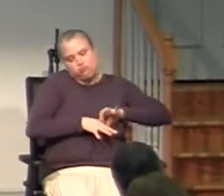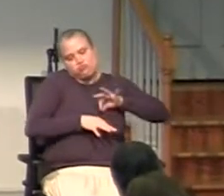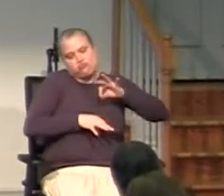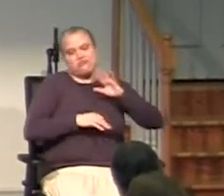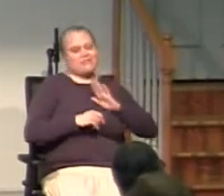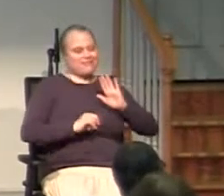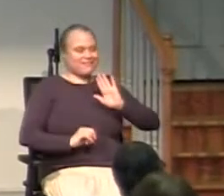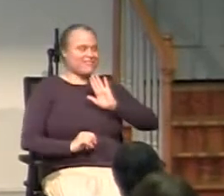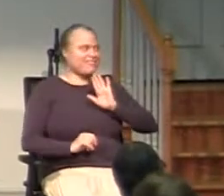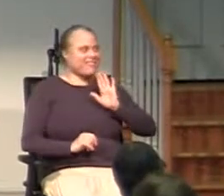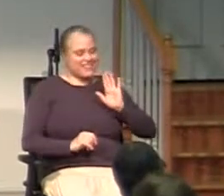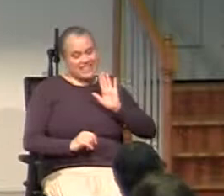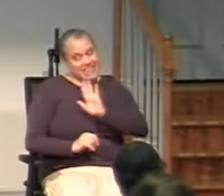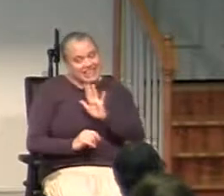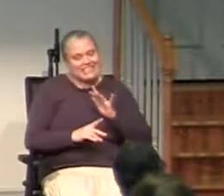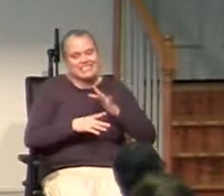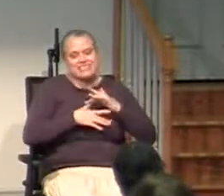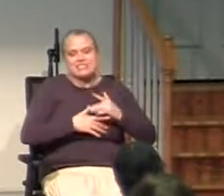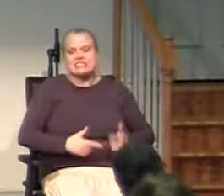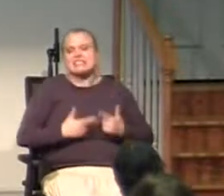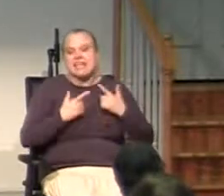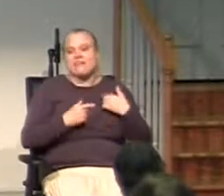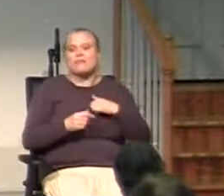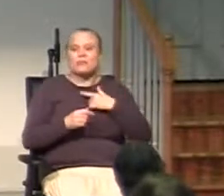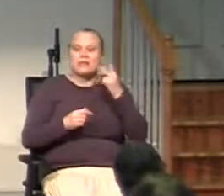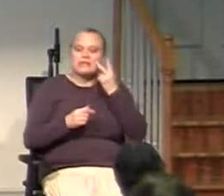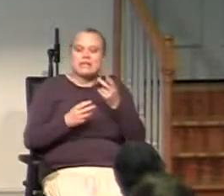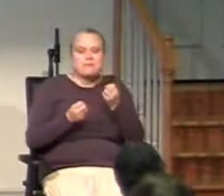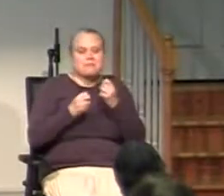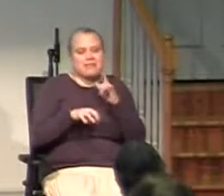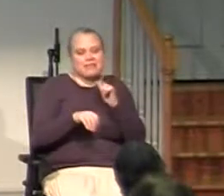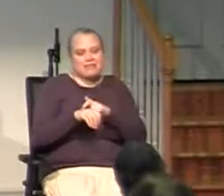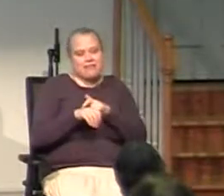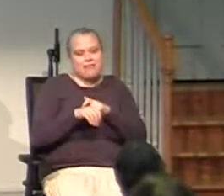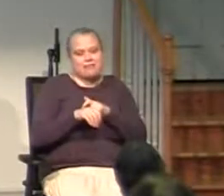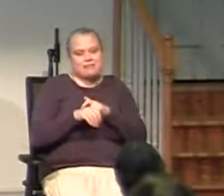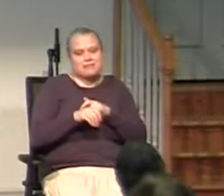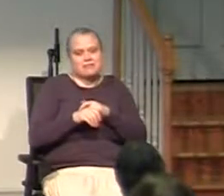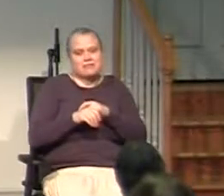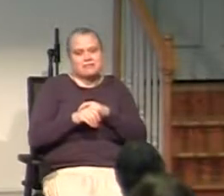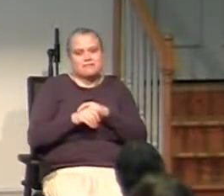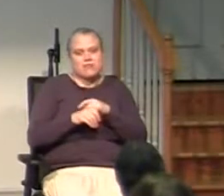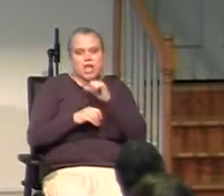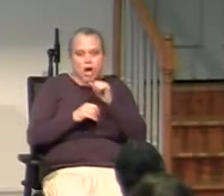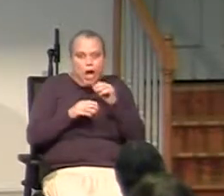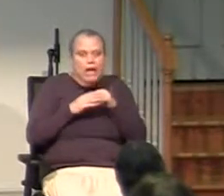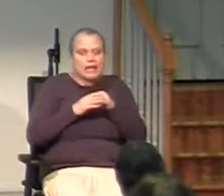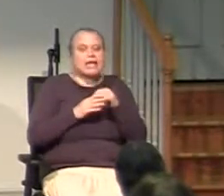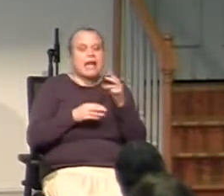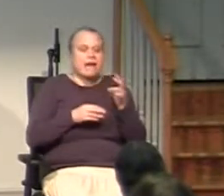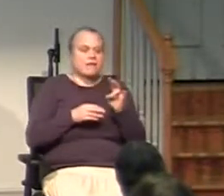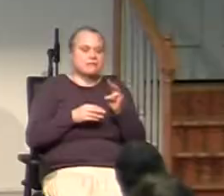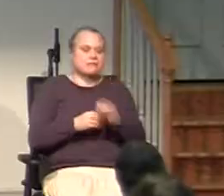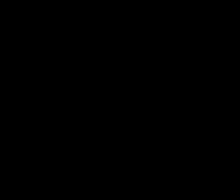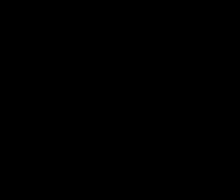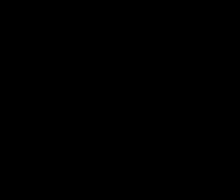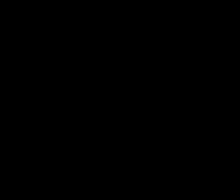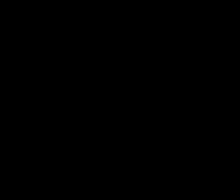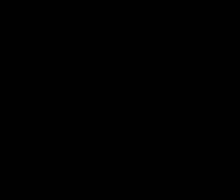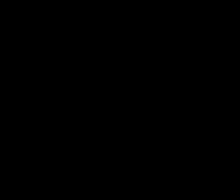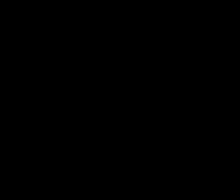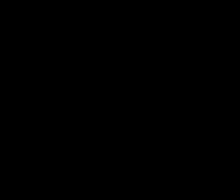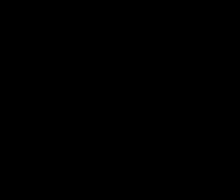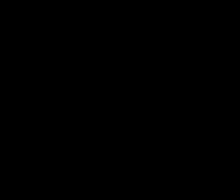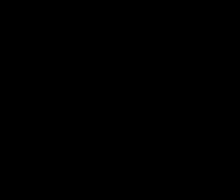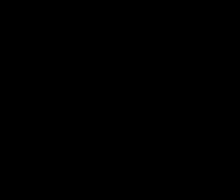as the second blessing. But we run into that on a regular basis outside of Adventism. Now,